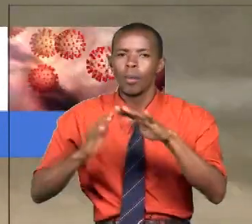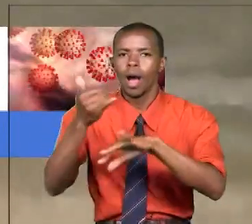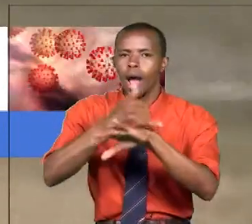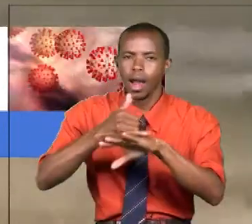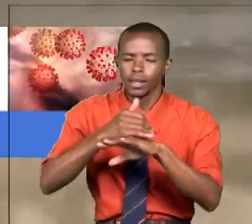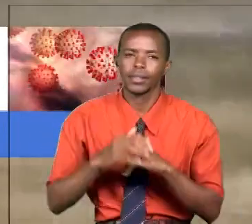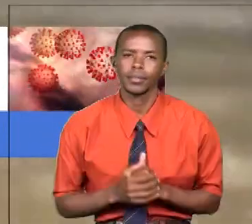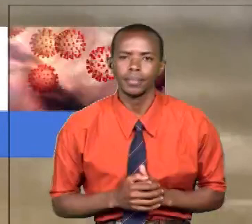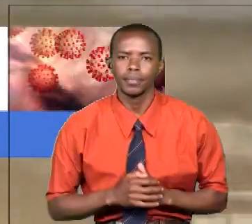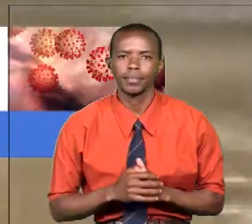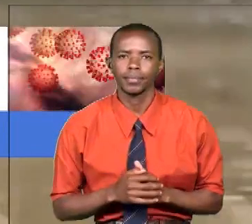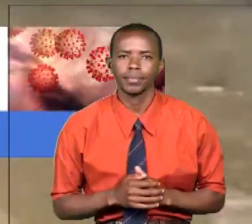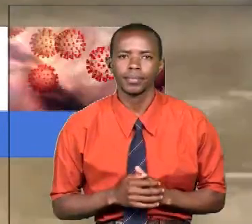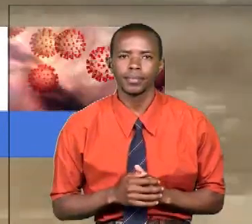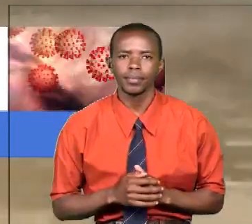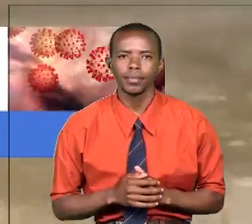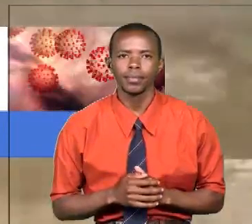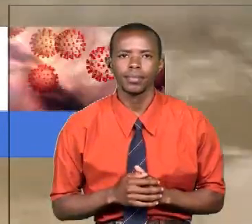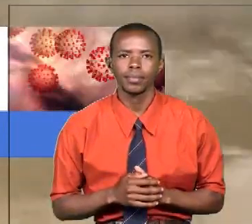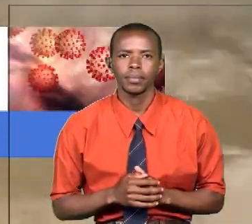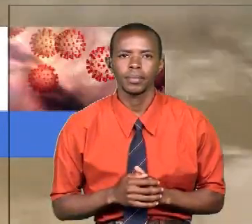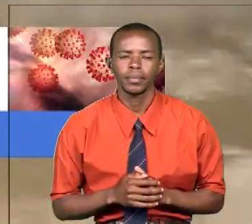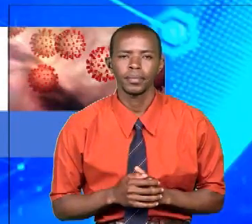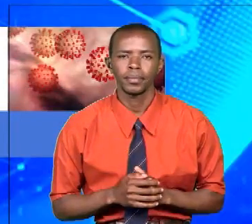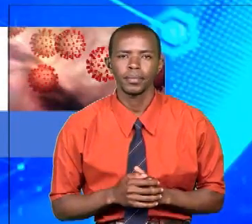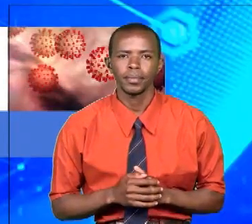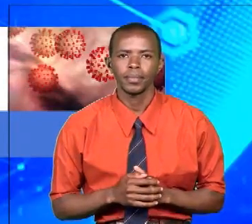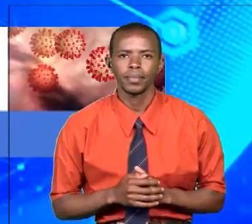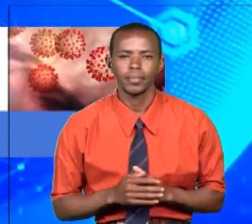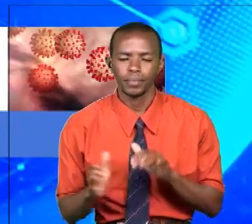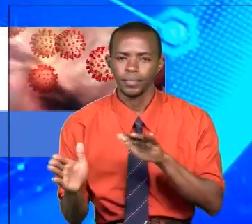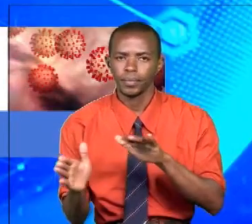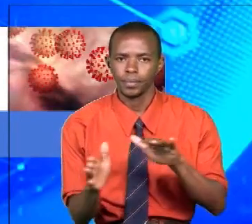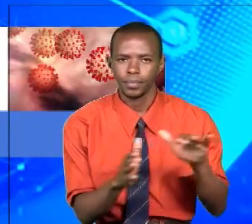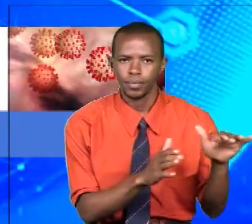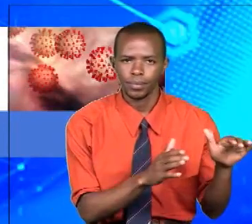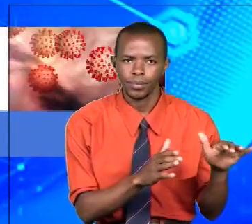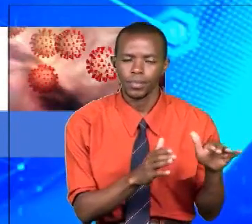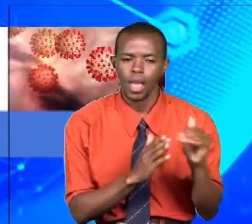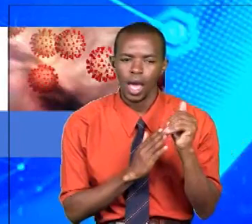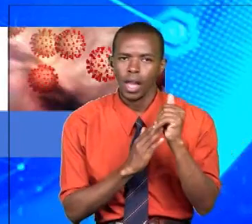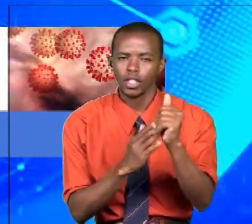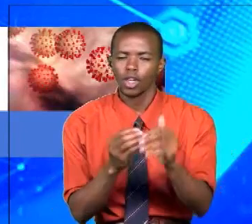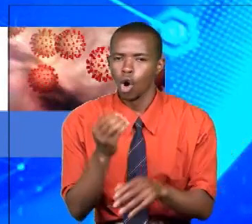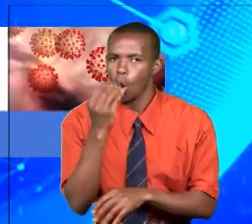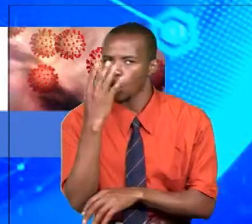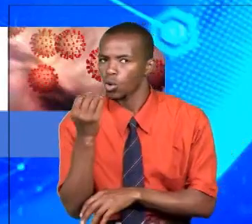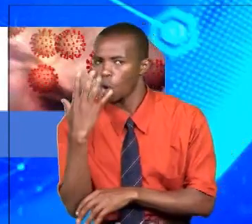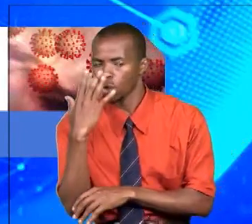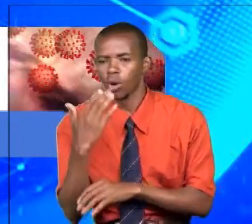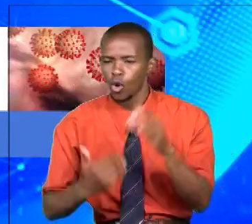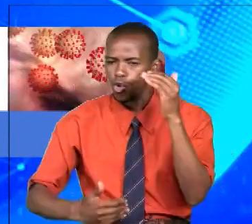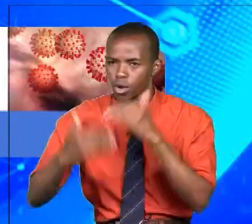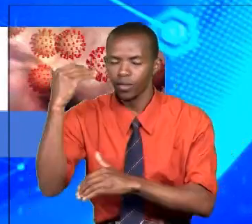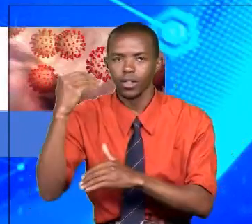Luzon. Robert Toma, Switch TV News. Moving on now, a leading Hong Kong university has dismantled and